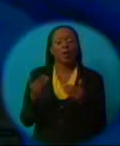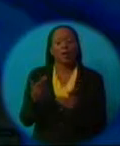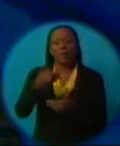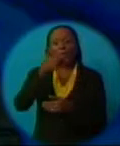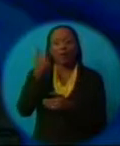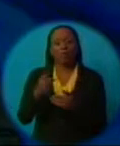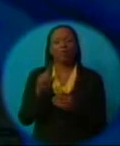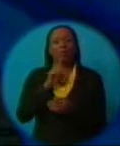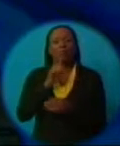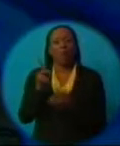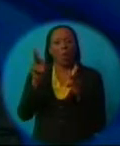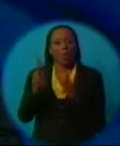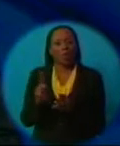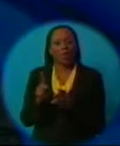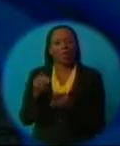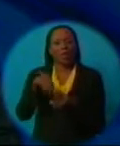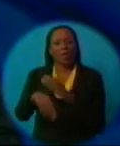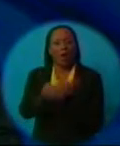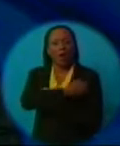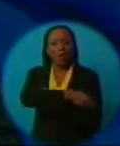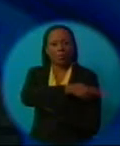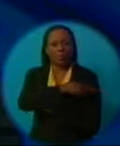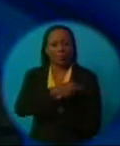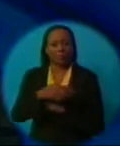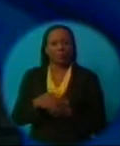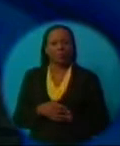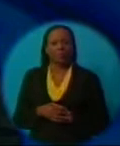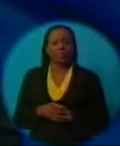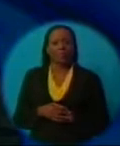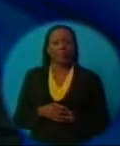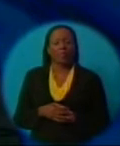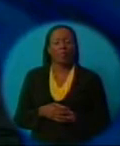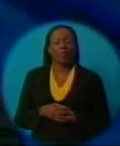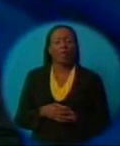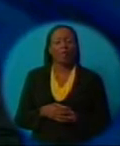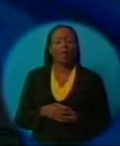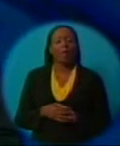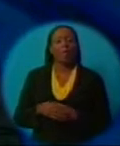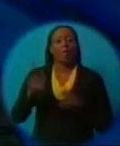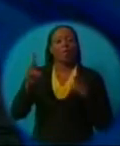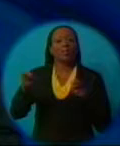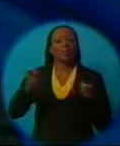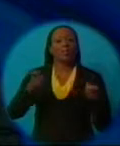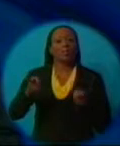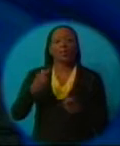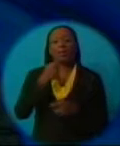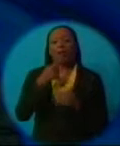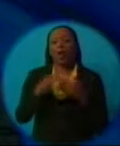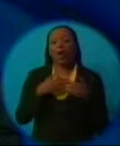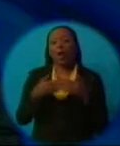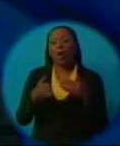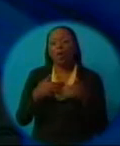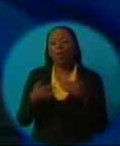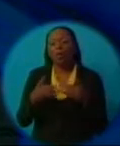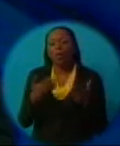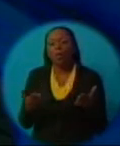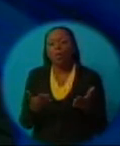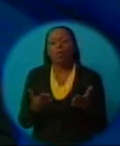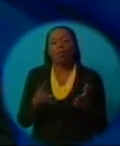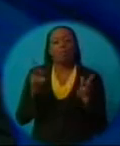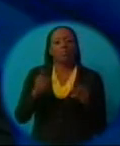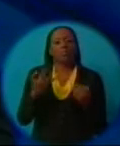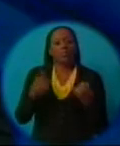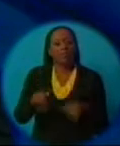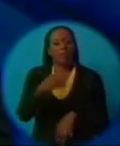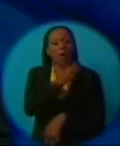Secretary, and Richard Green will act as Assistant General Secretary. Mr. Maloney says although he is not out of the woods, General Secretary Dennis